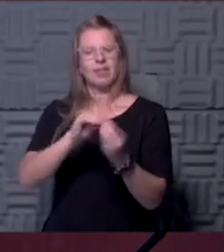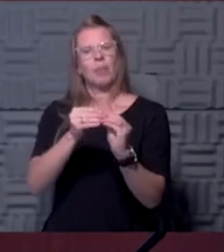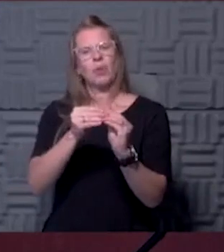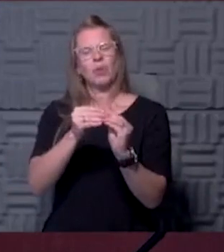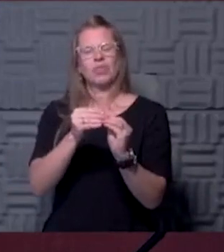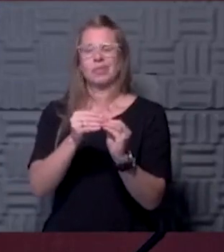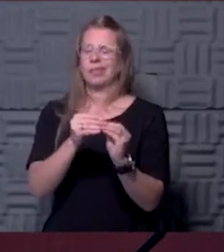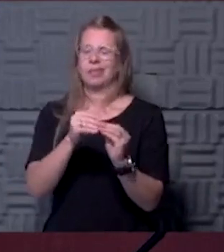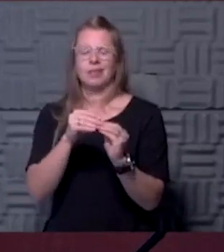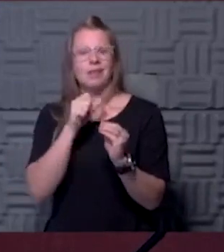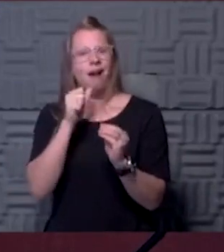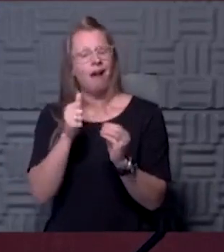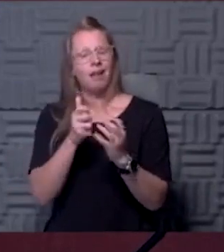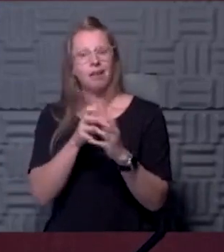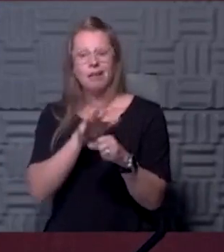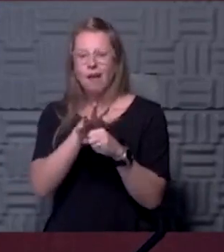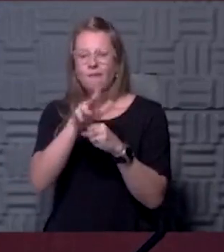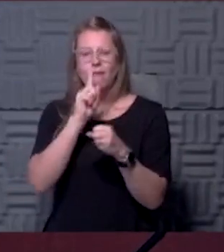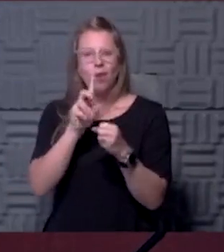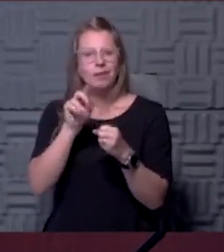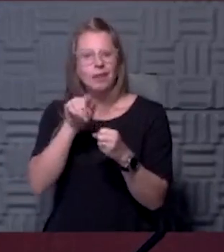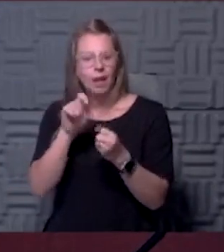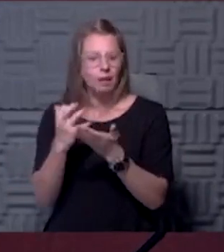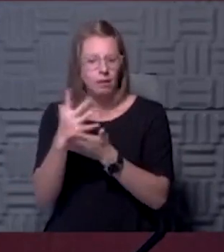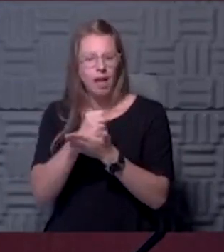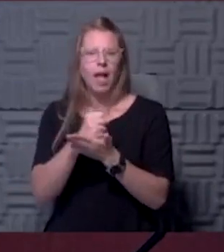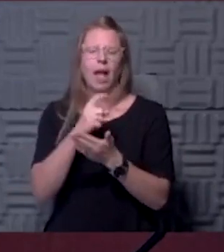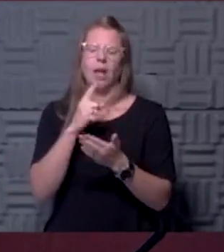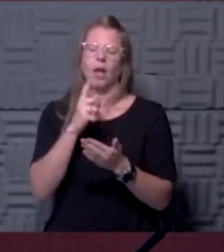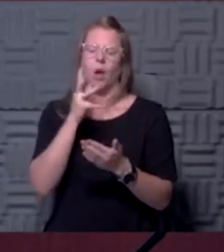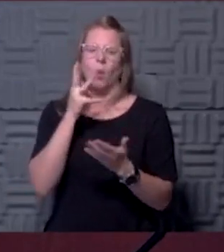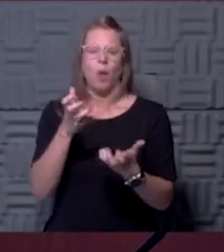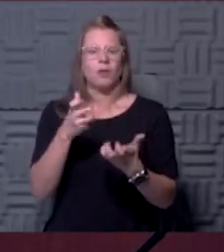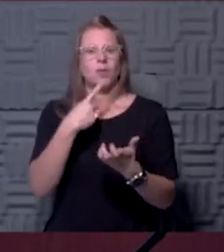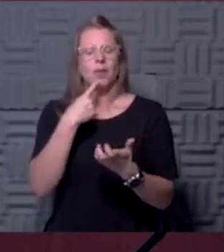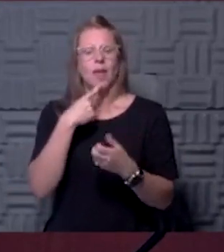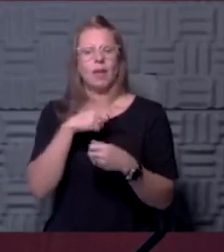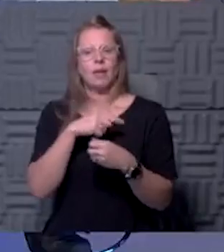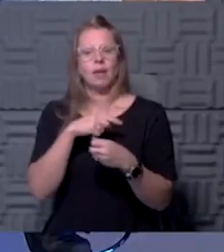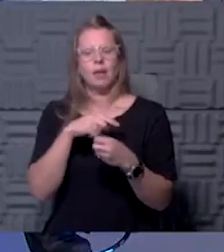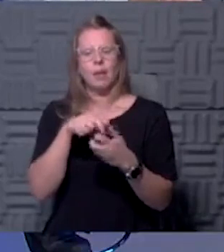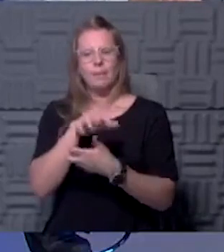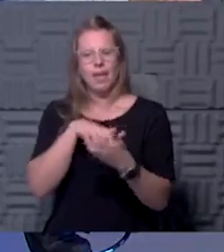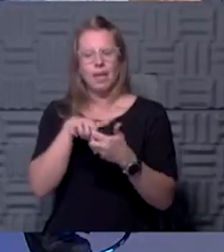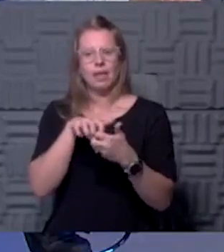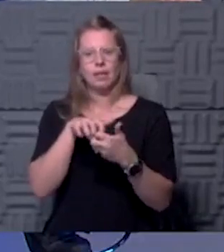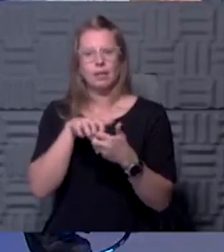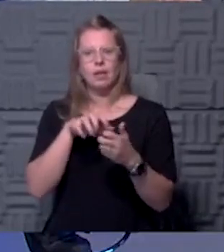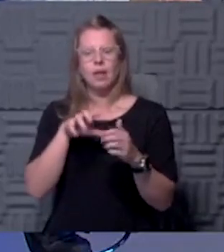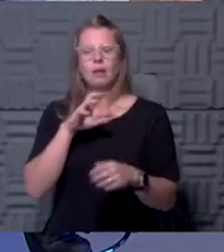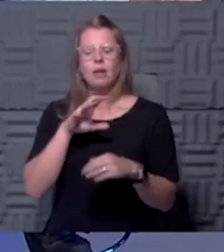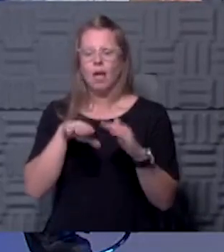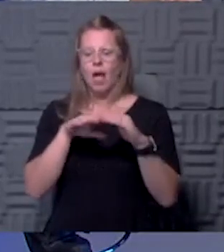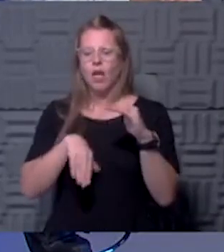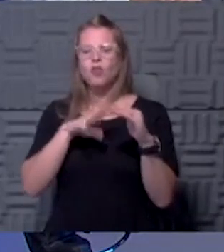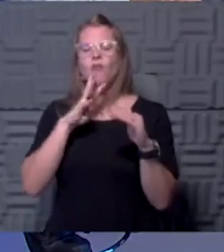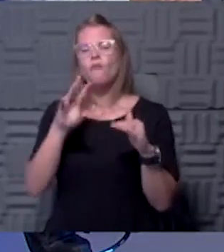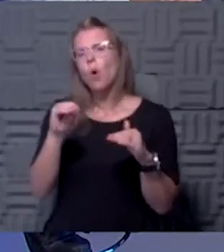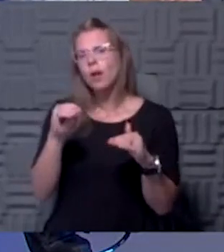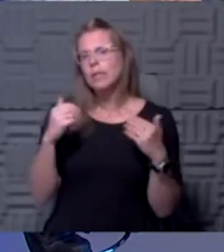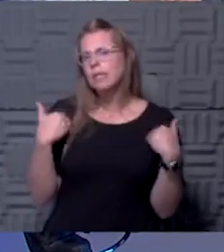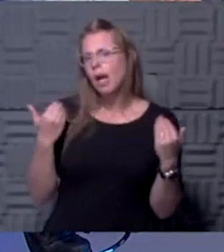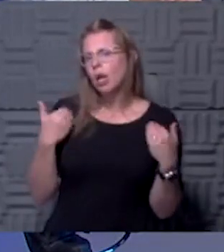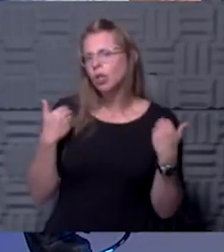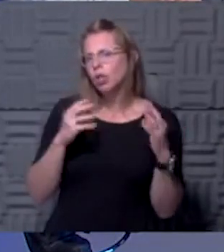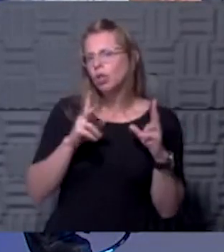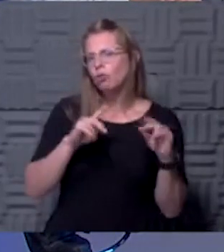small, and it's hard to know what that means. But I'd say a mix. I do note that you just said under 40 is a younger crowd,